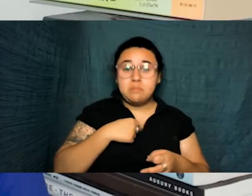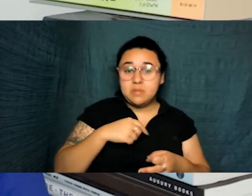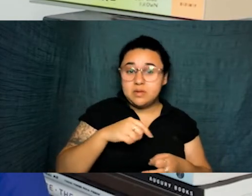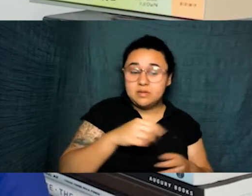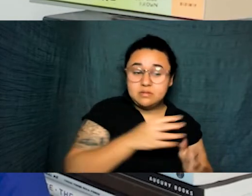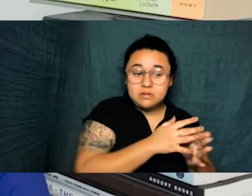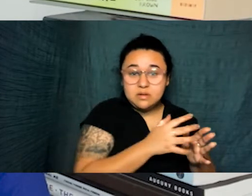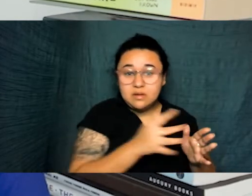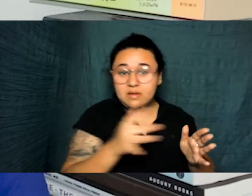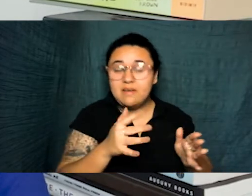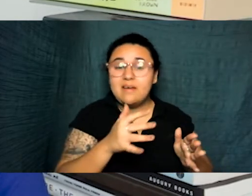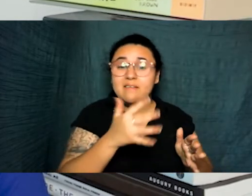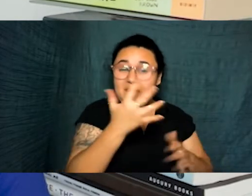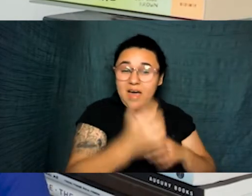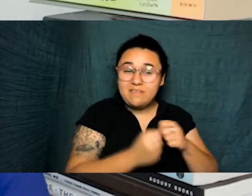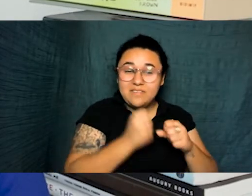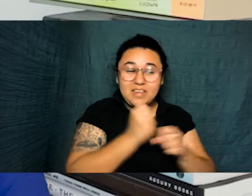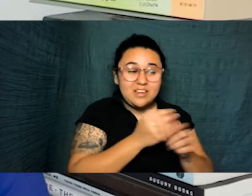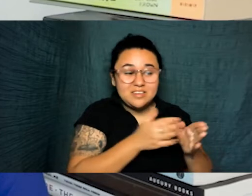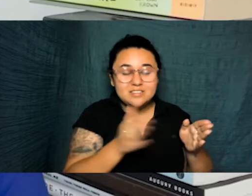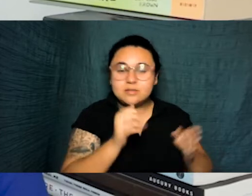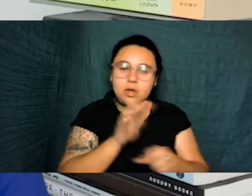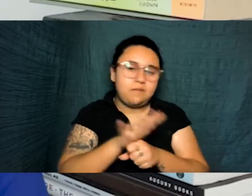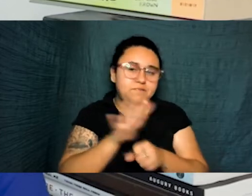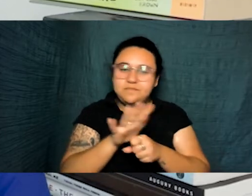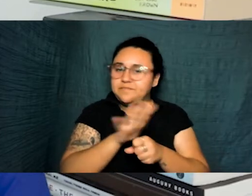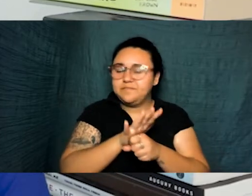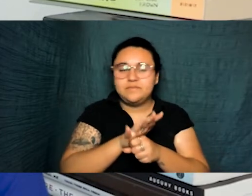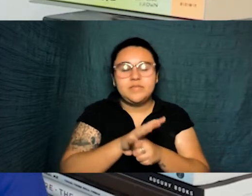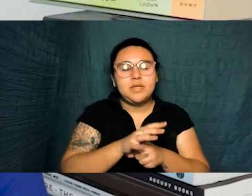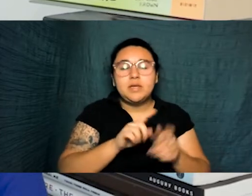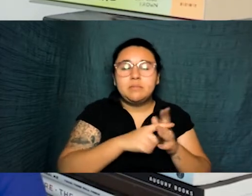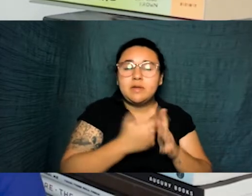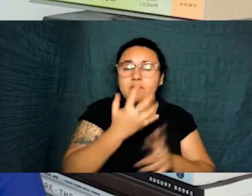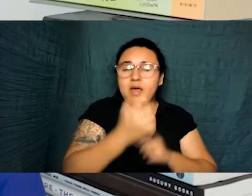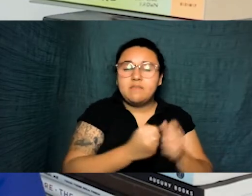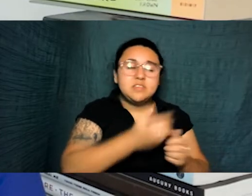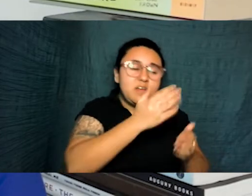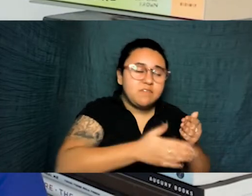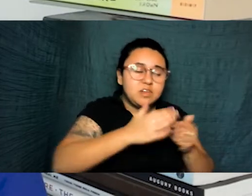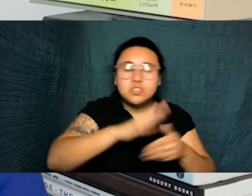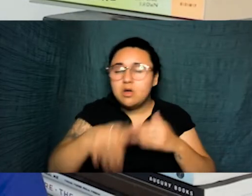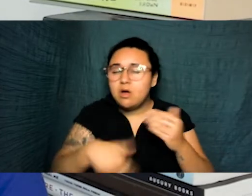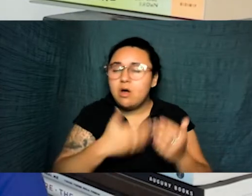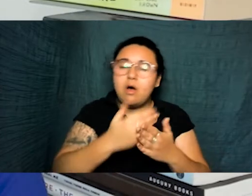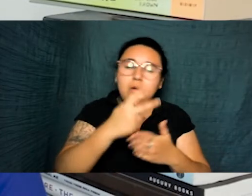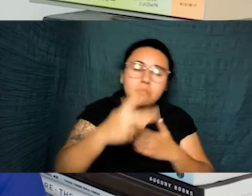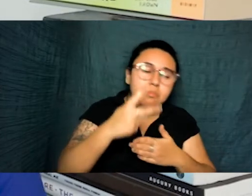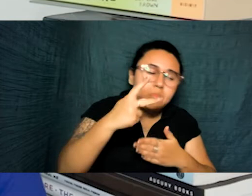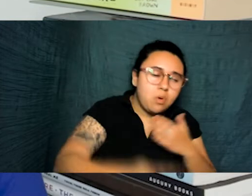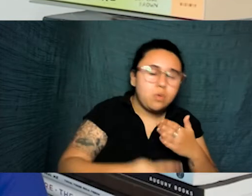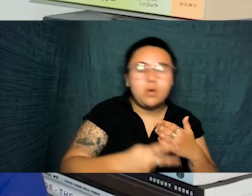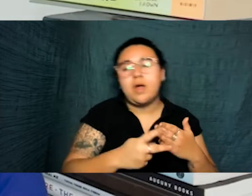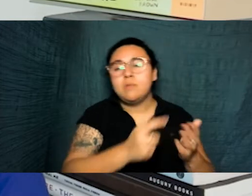first 5 years, I completed every possible program: the drug treatment, therapeutic community, anger, and